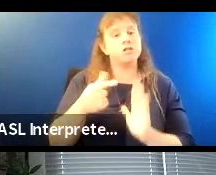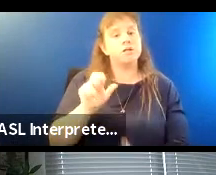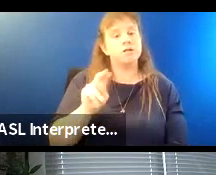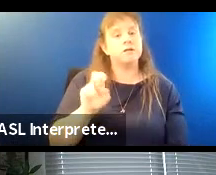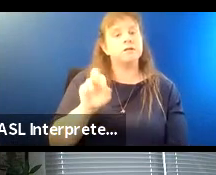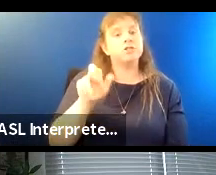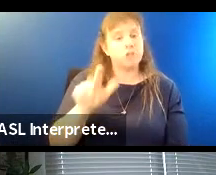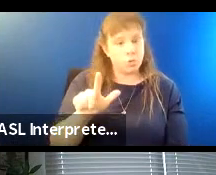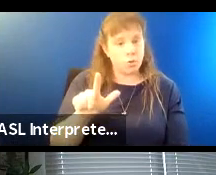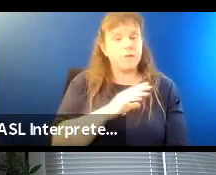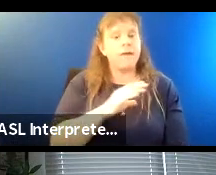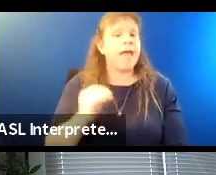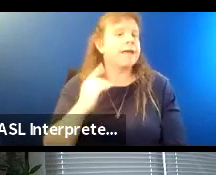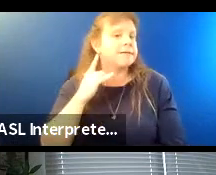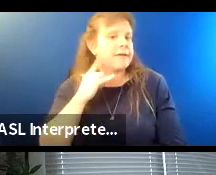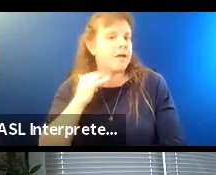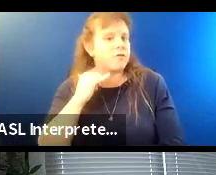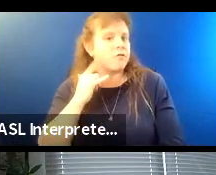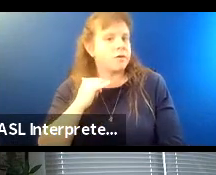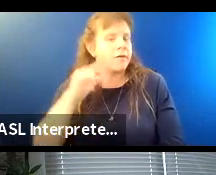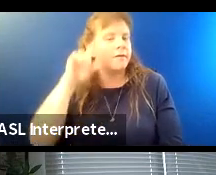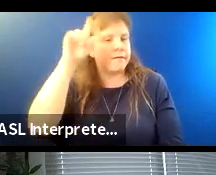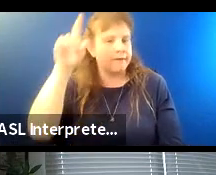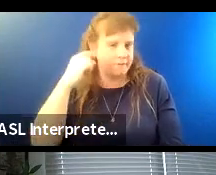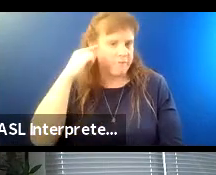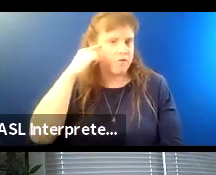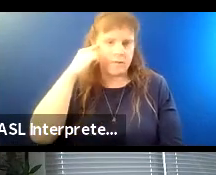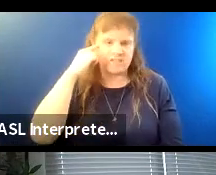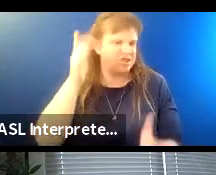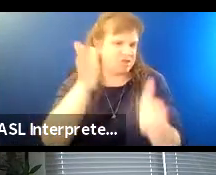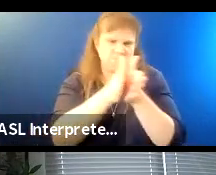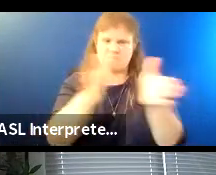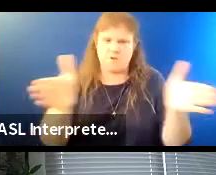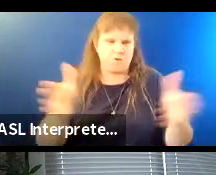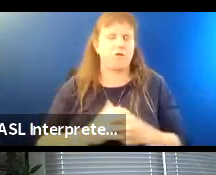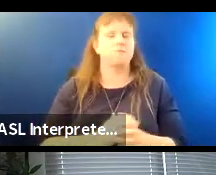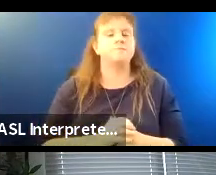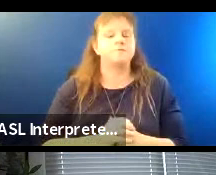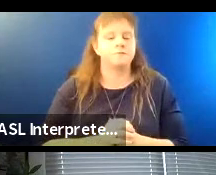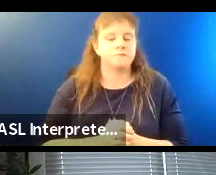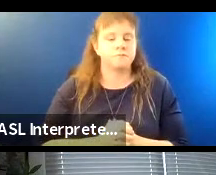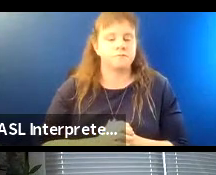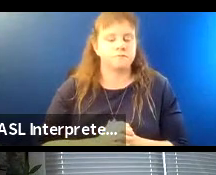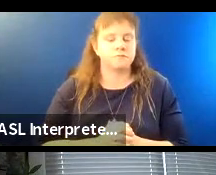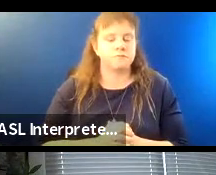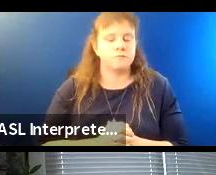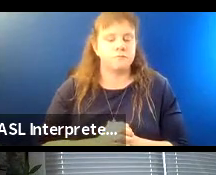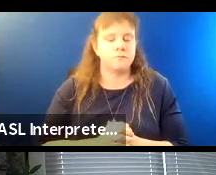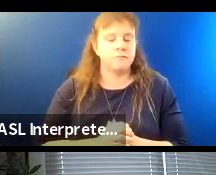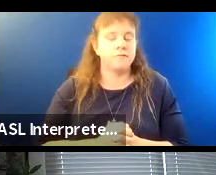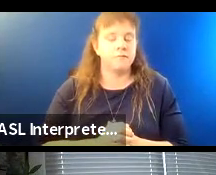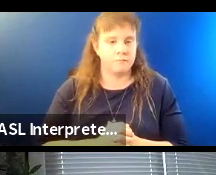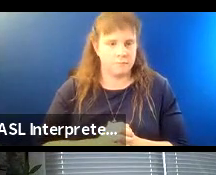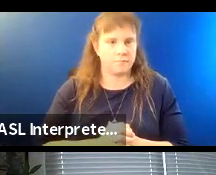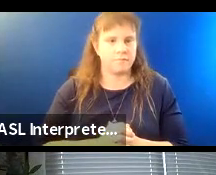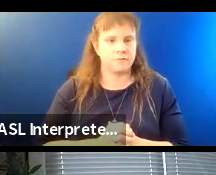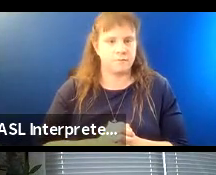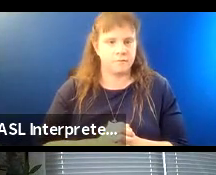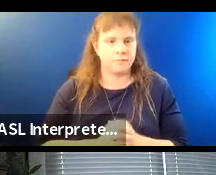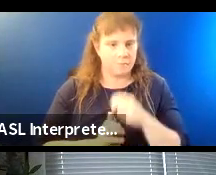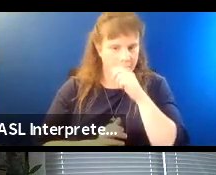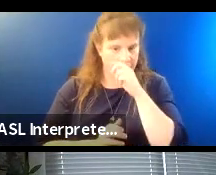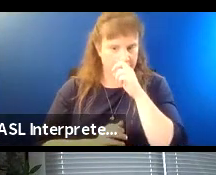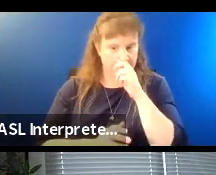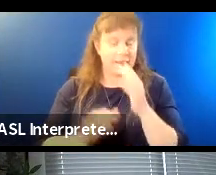and California government overall. And for that, that's